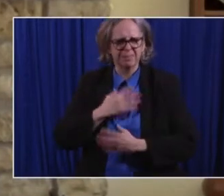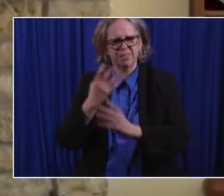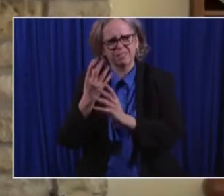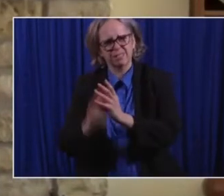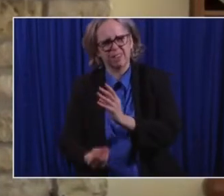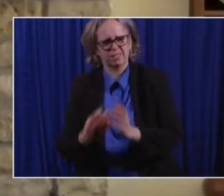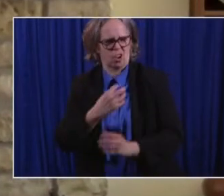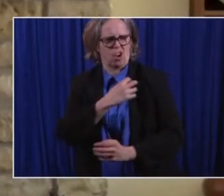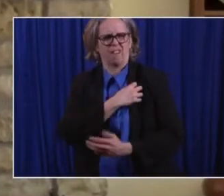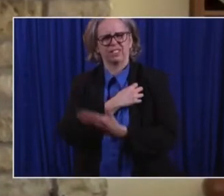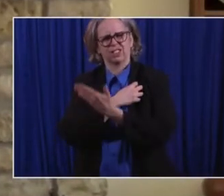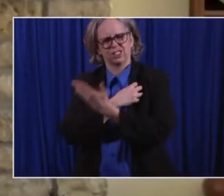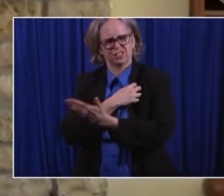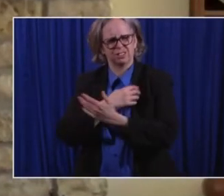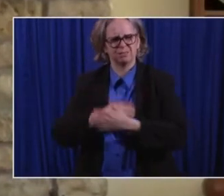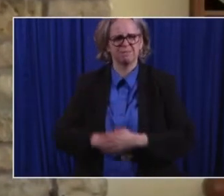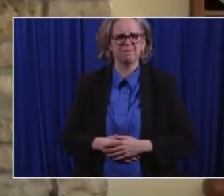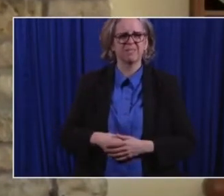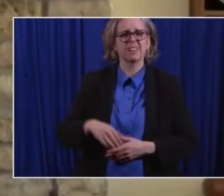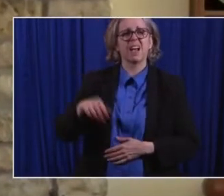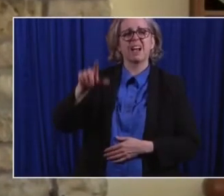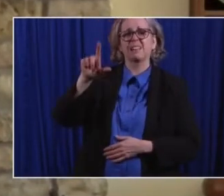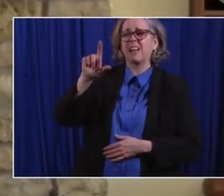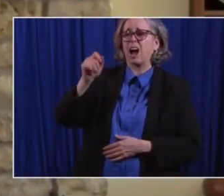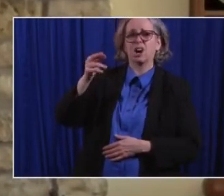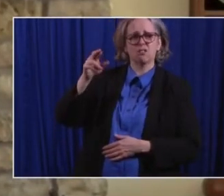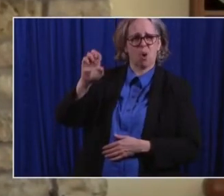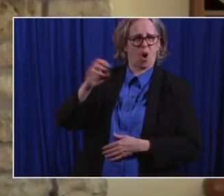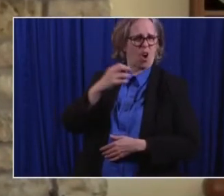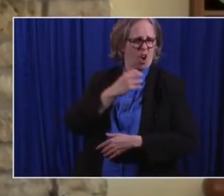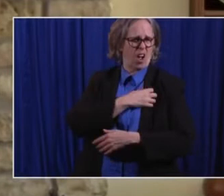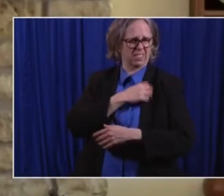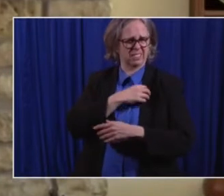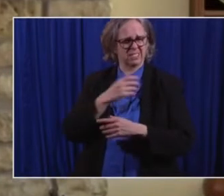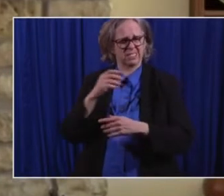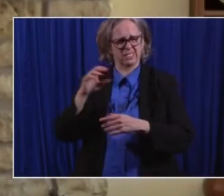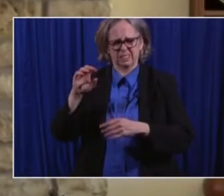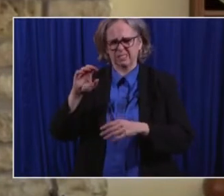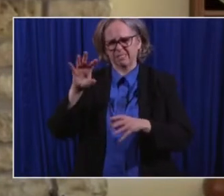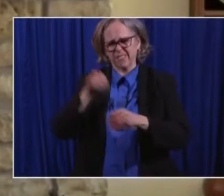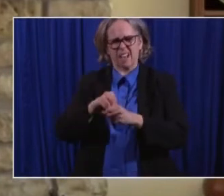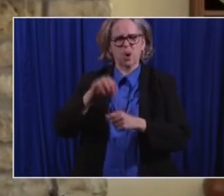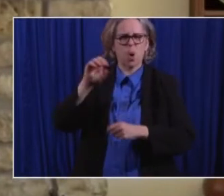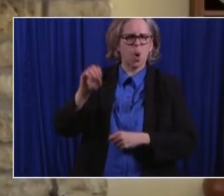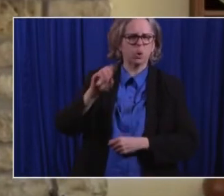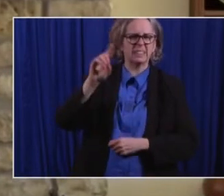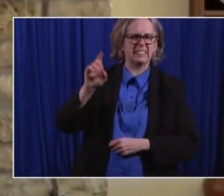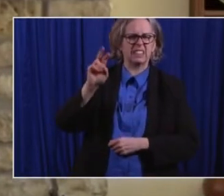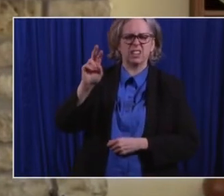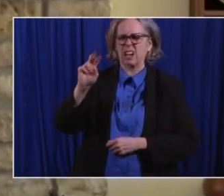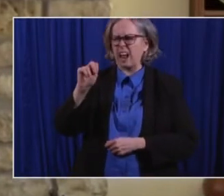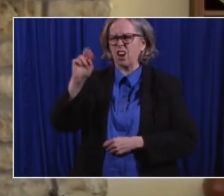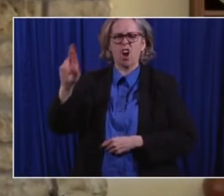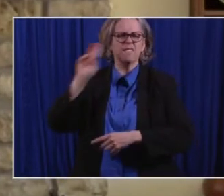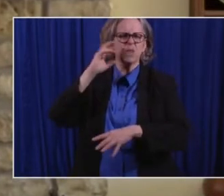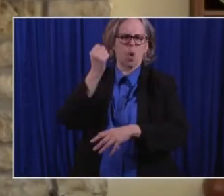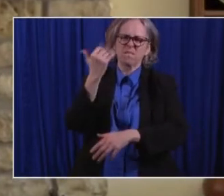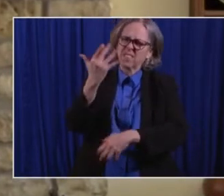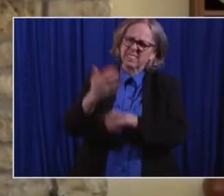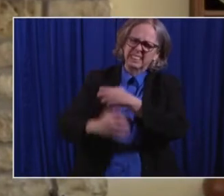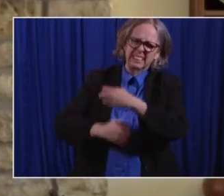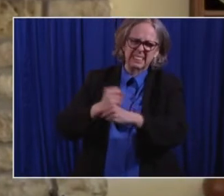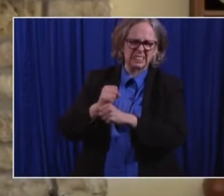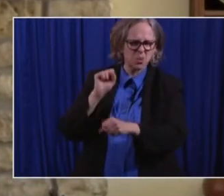Officer Lagore served 15 years with the Ohio Department of Natural Resources. He coordinated ODNR's first